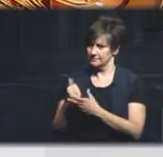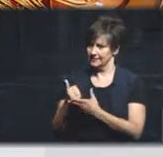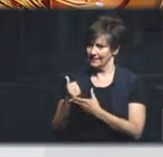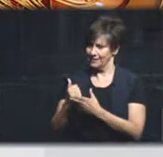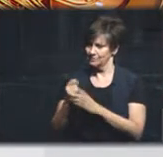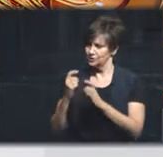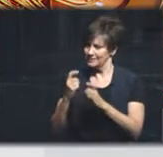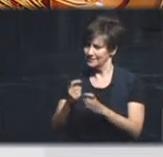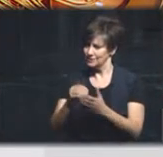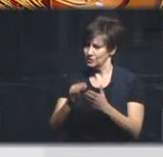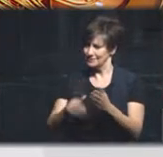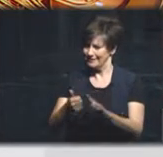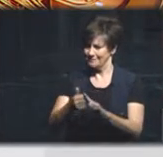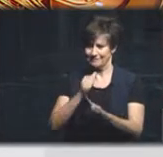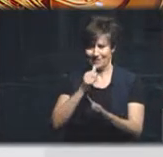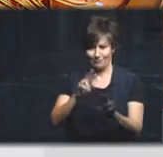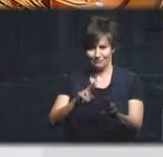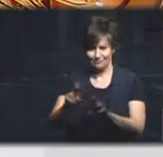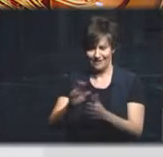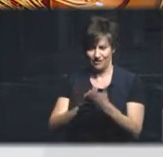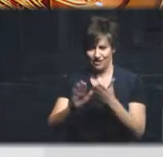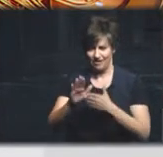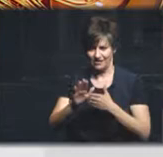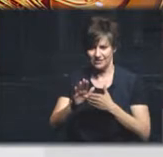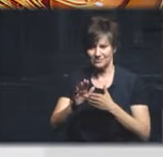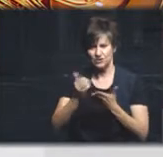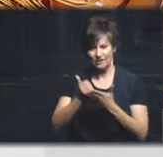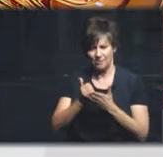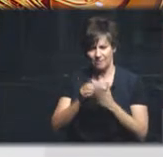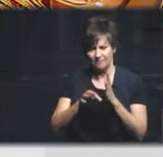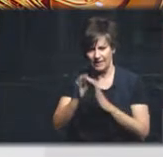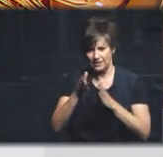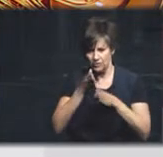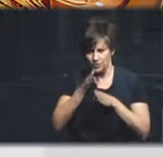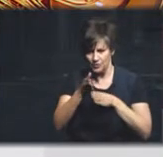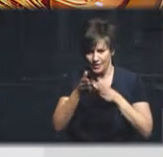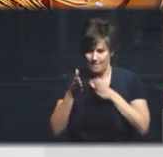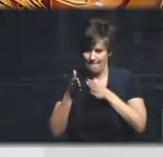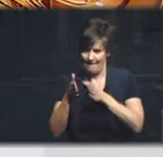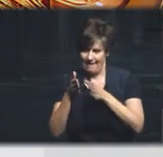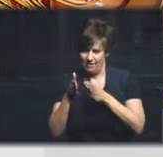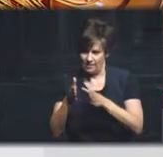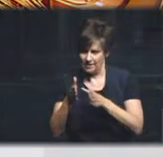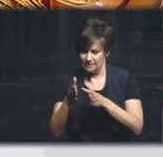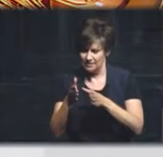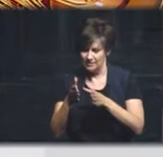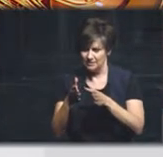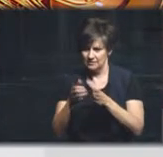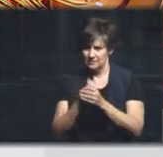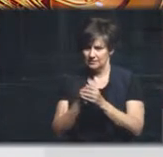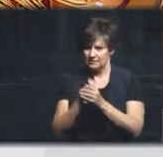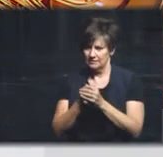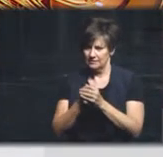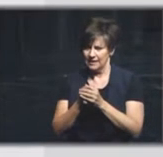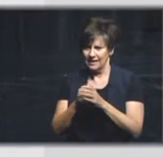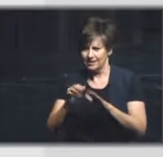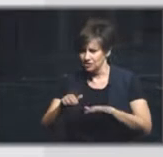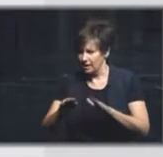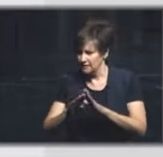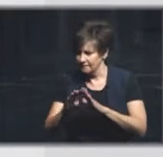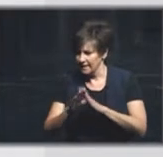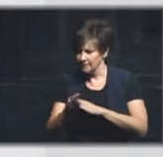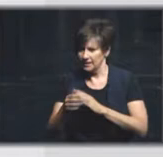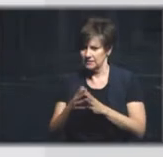ready yet into career pathways in manufacturing, information technology, and child